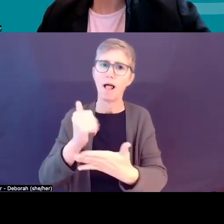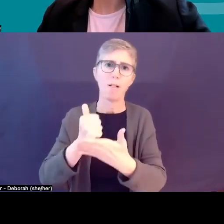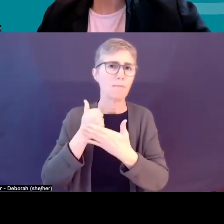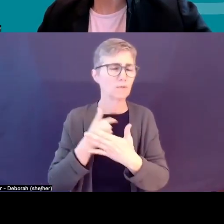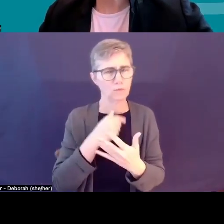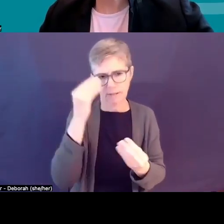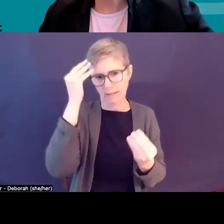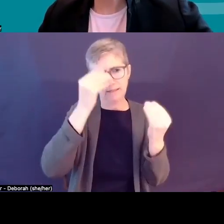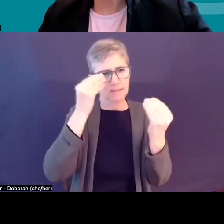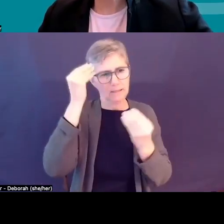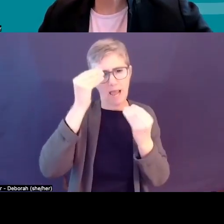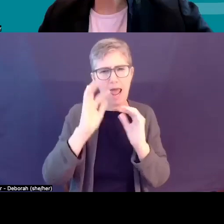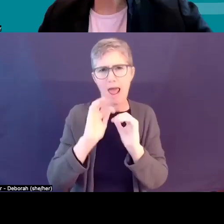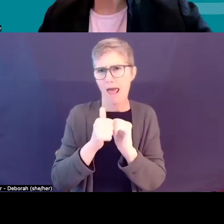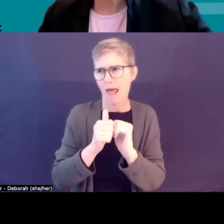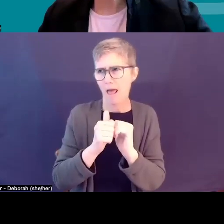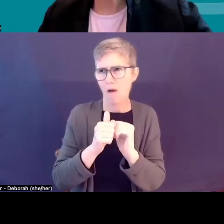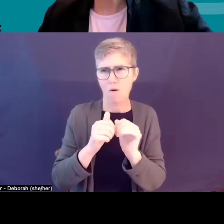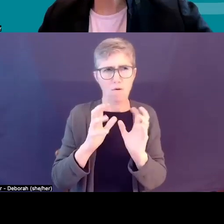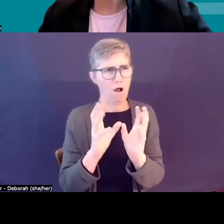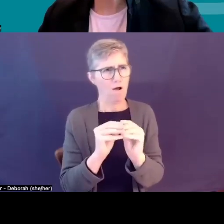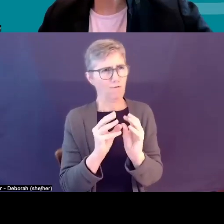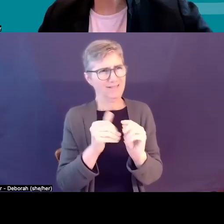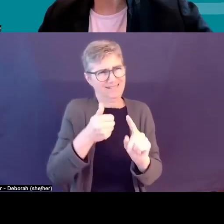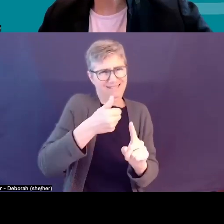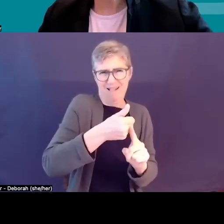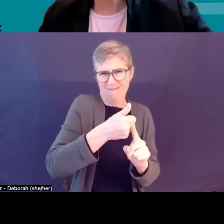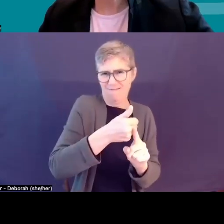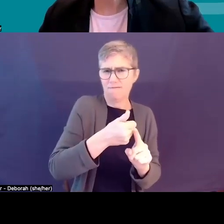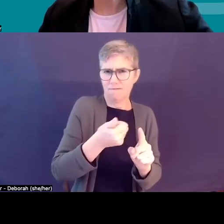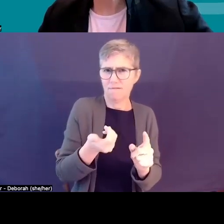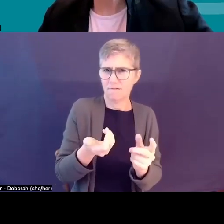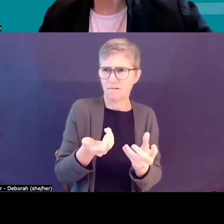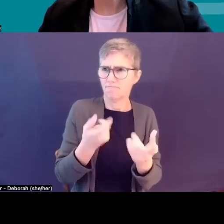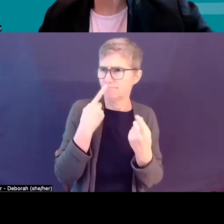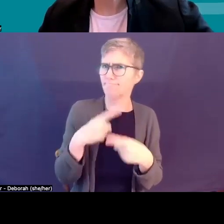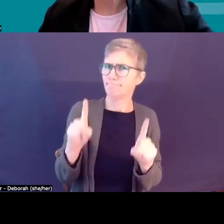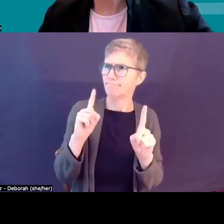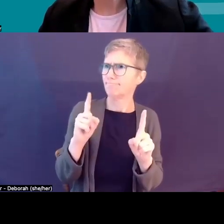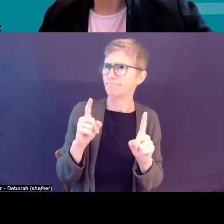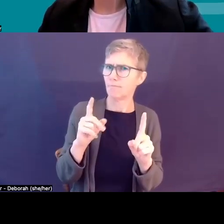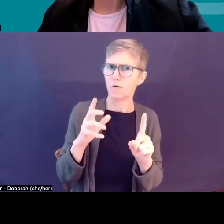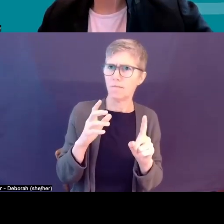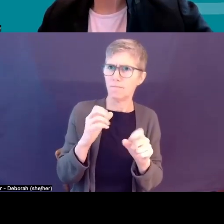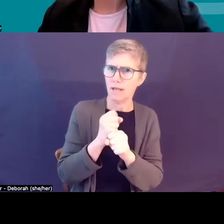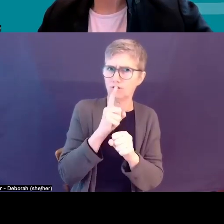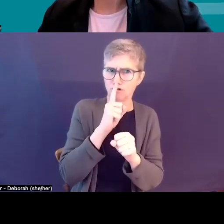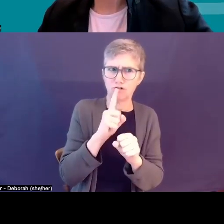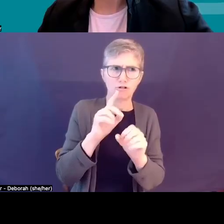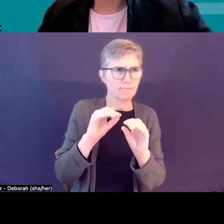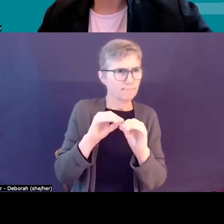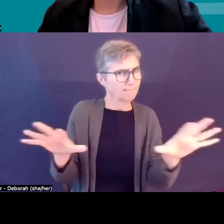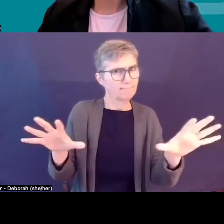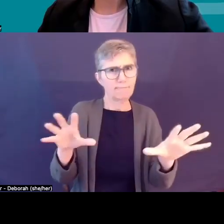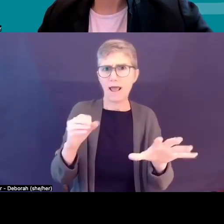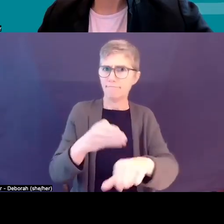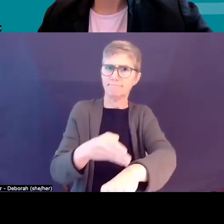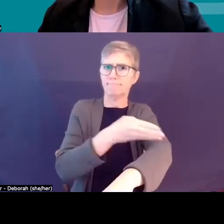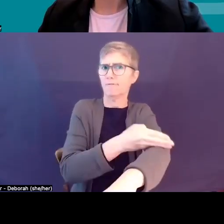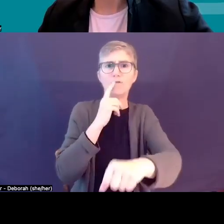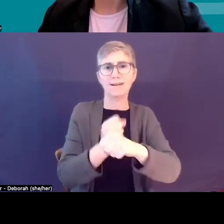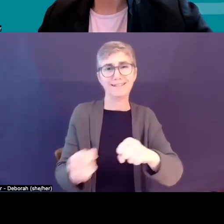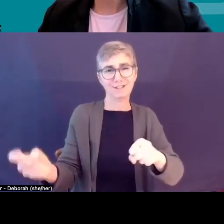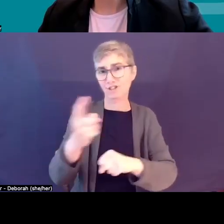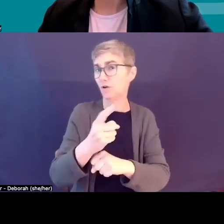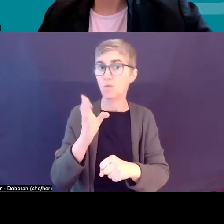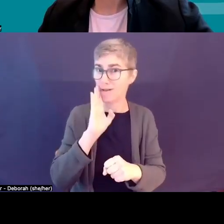to gear the conferences to be, in something that you want to hear about for next year, because we will